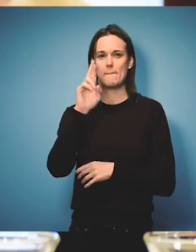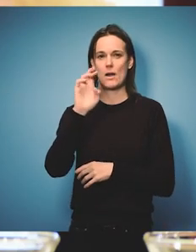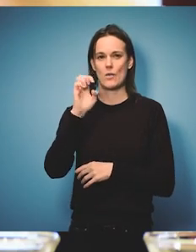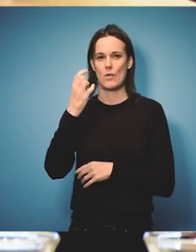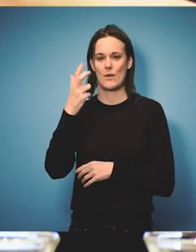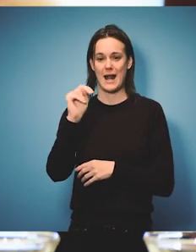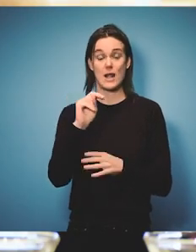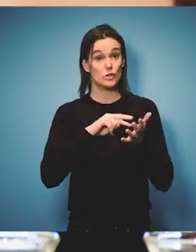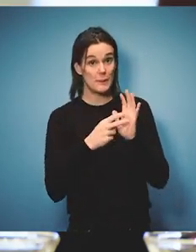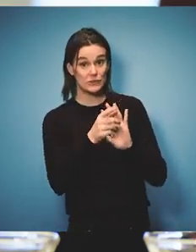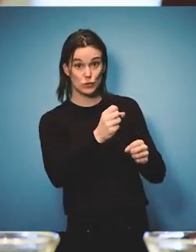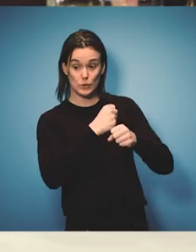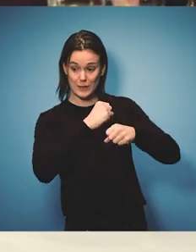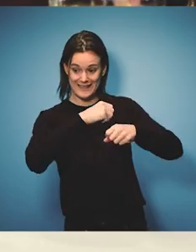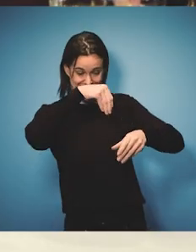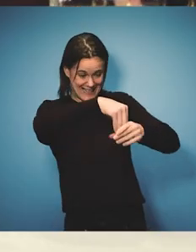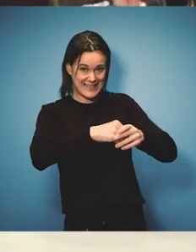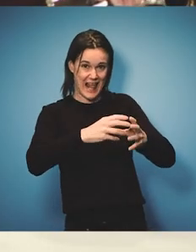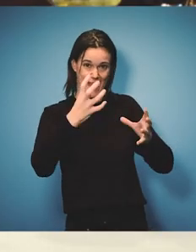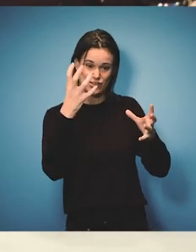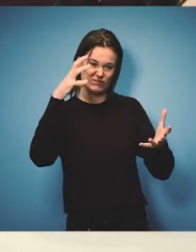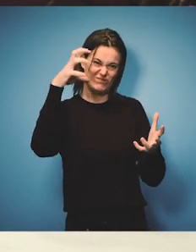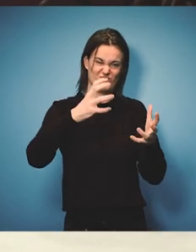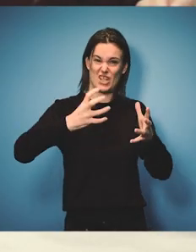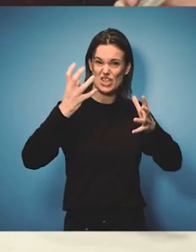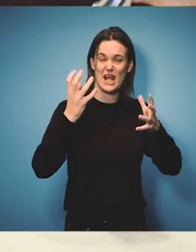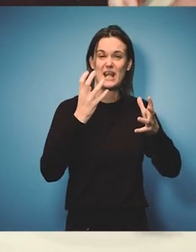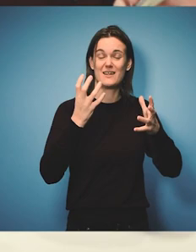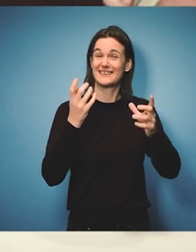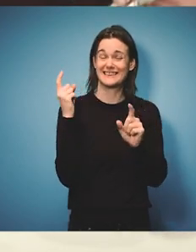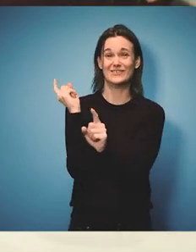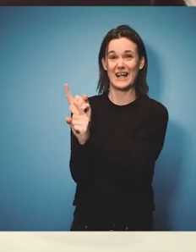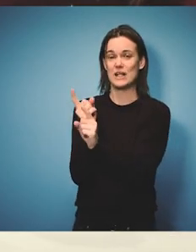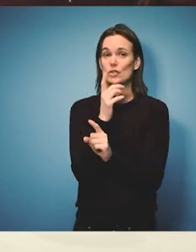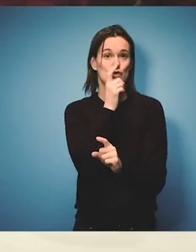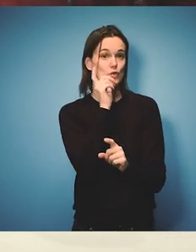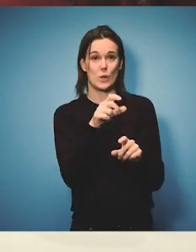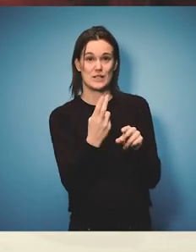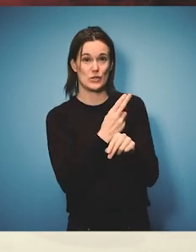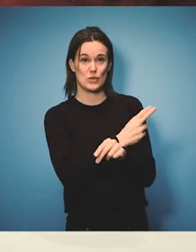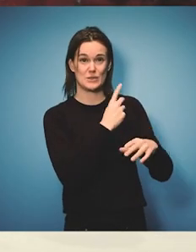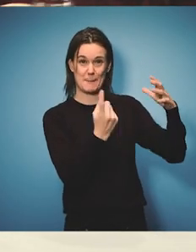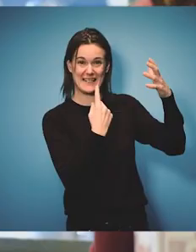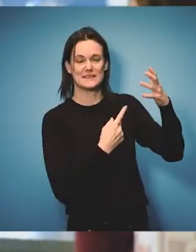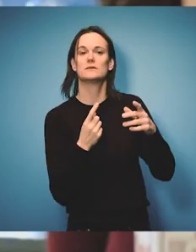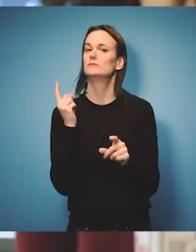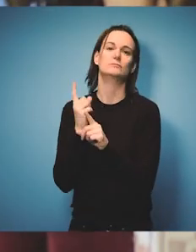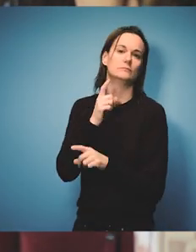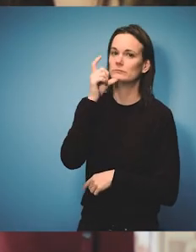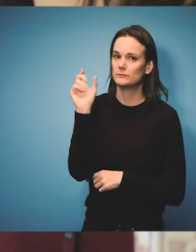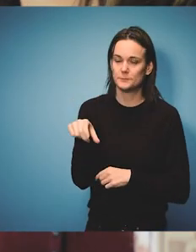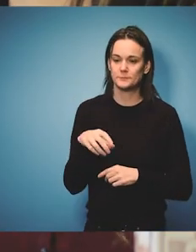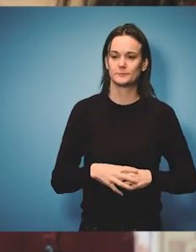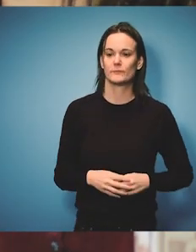Look at you. So you're literally making a meringue in the tin. I sure am. So none of this stuff has to come into play. None of it. So we're